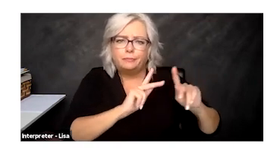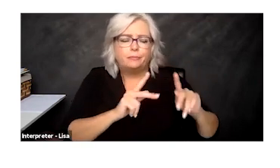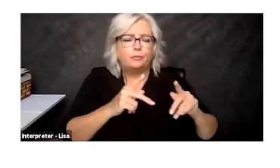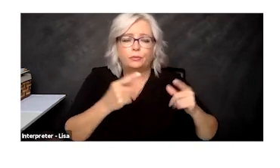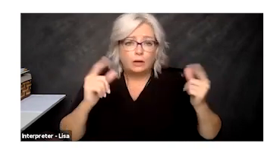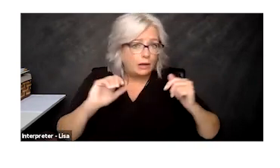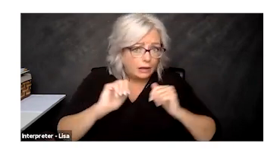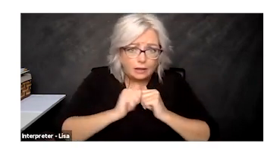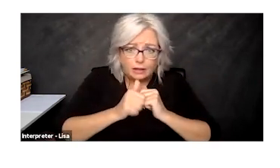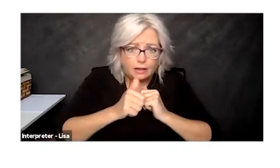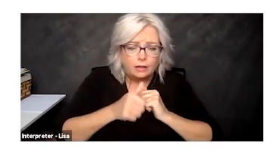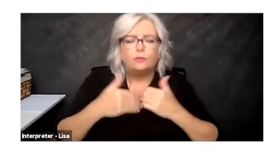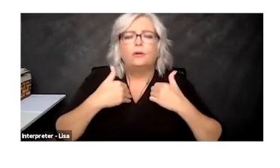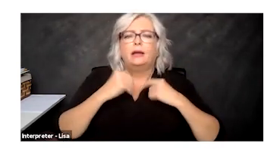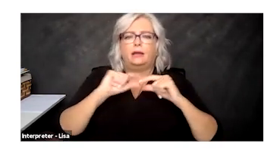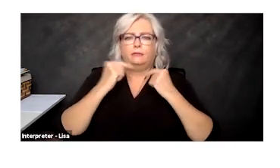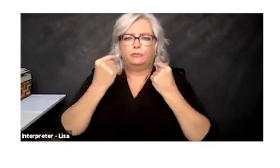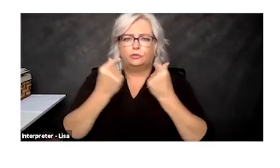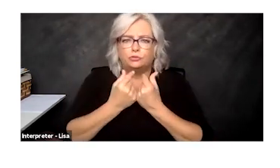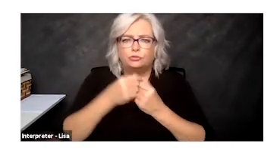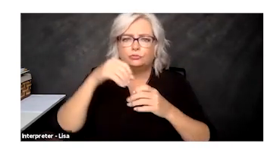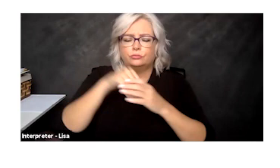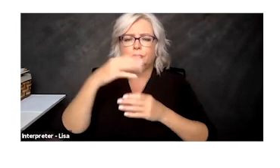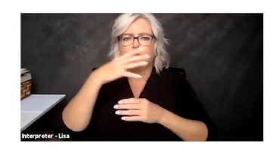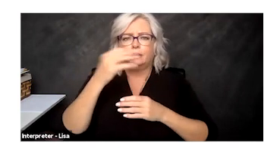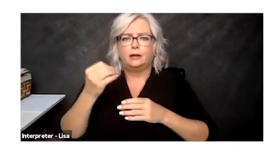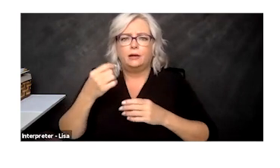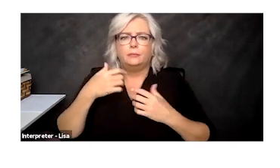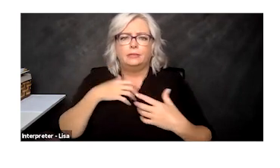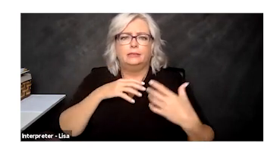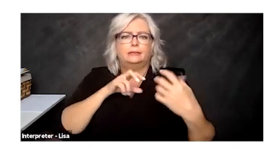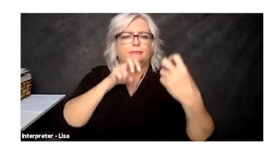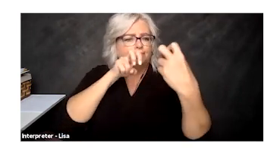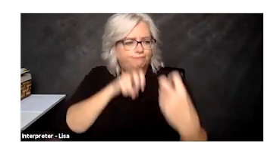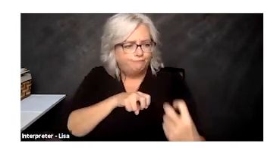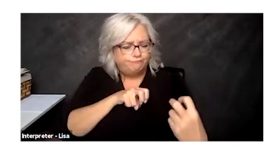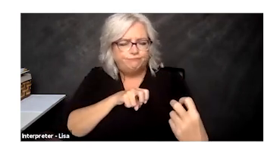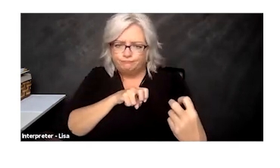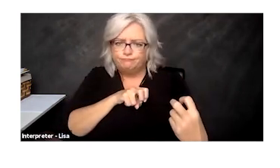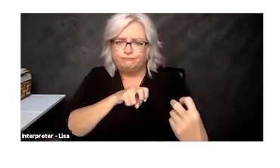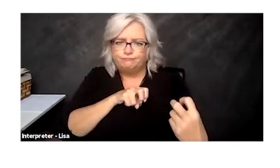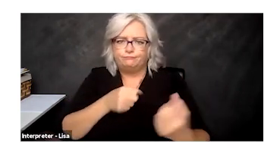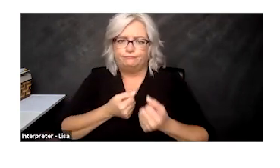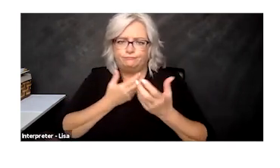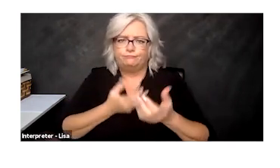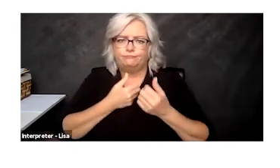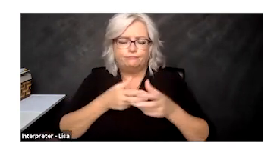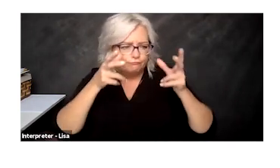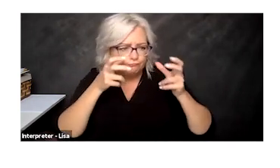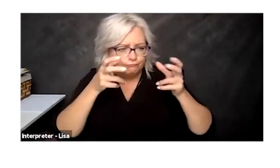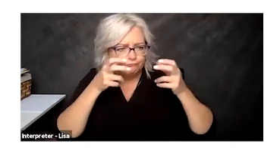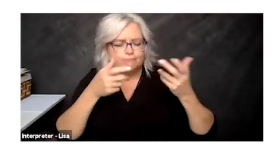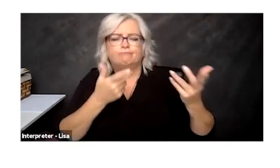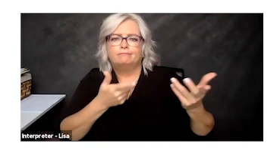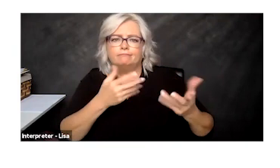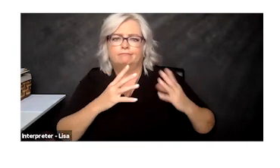within the company where you're actually listening to the people who come from marginalized communities and actually taking their advice on how